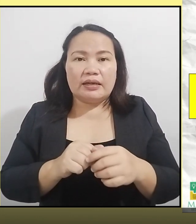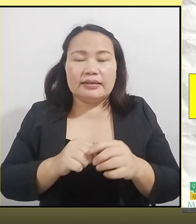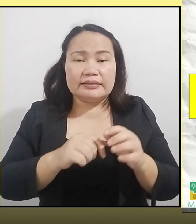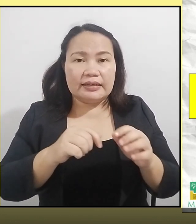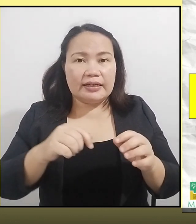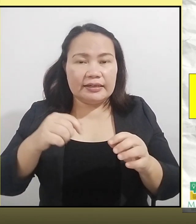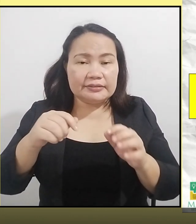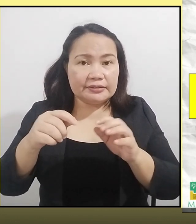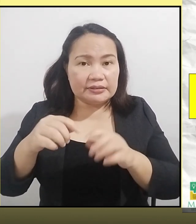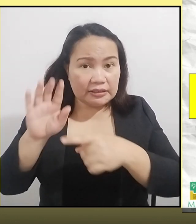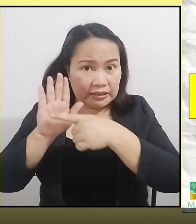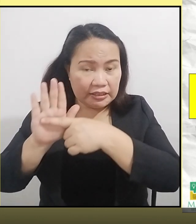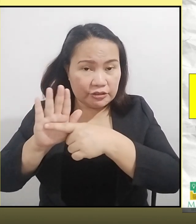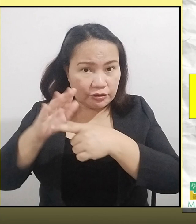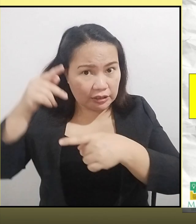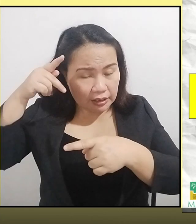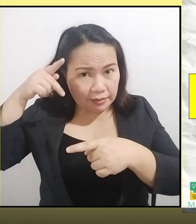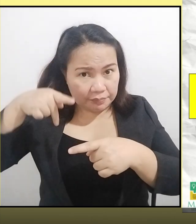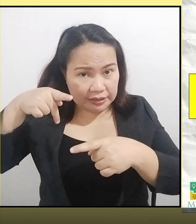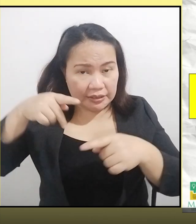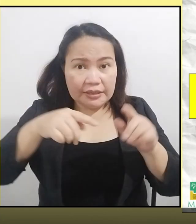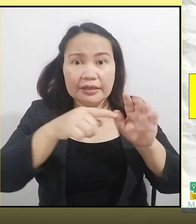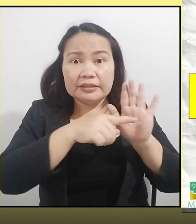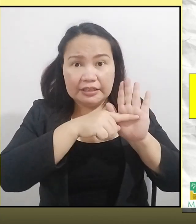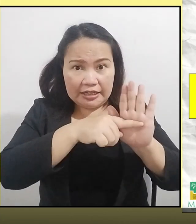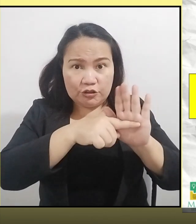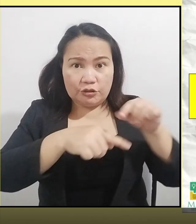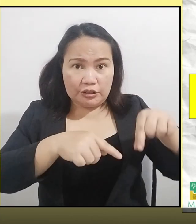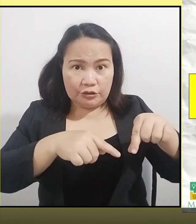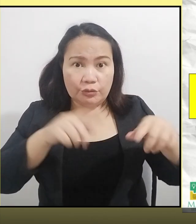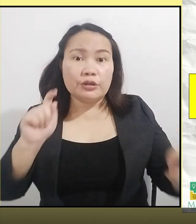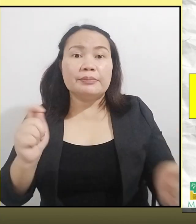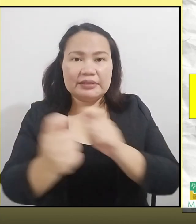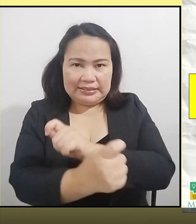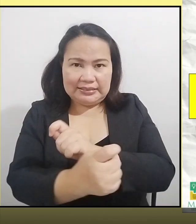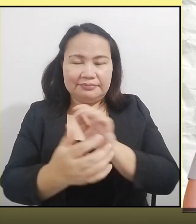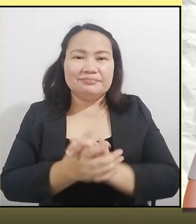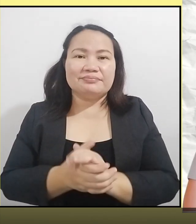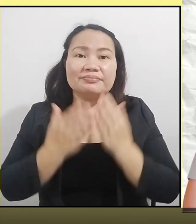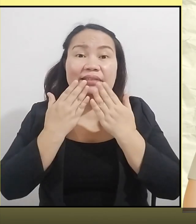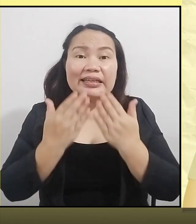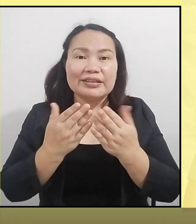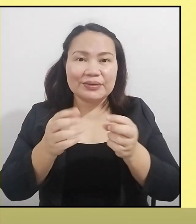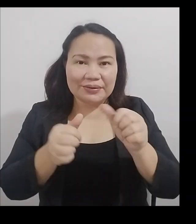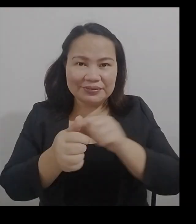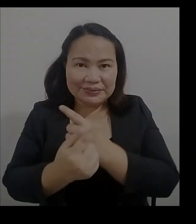the hypothesis and the conclusion. Okay? Thank you.